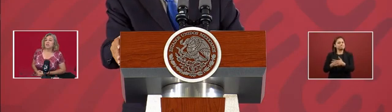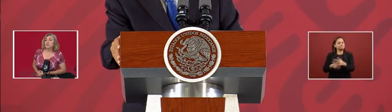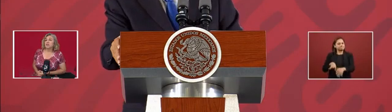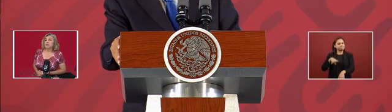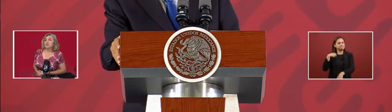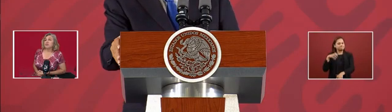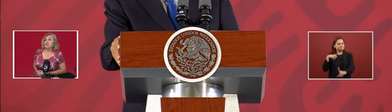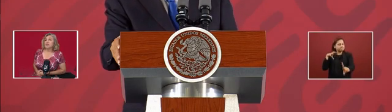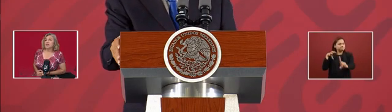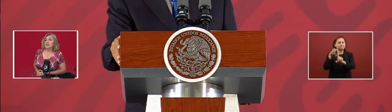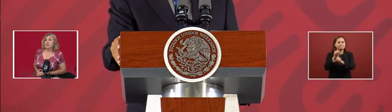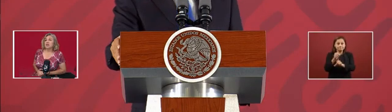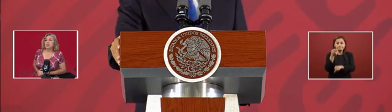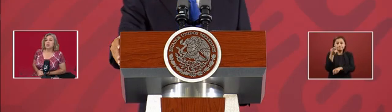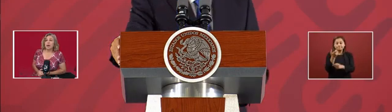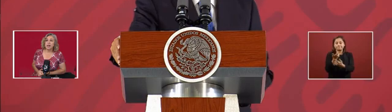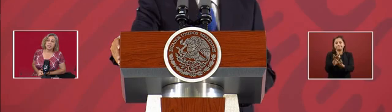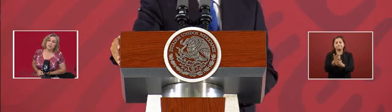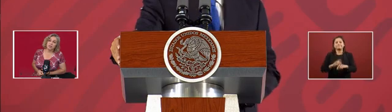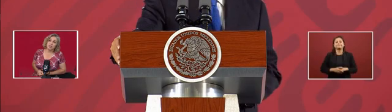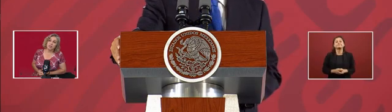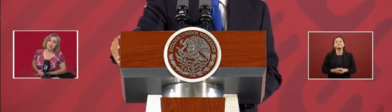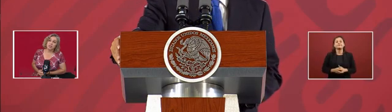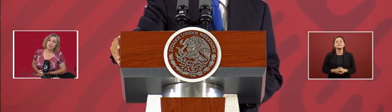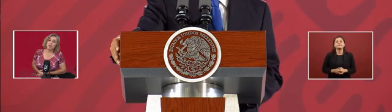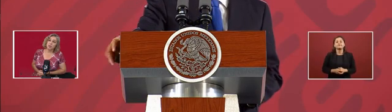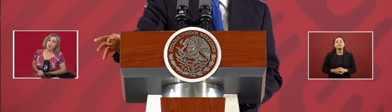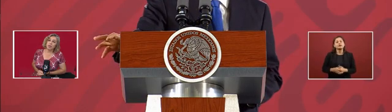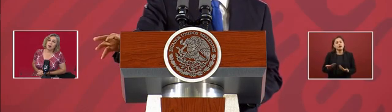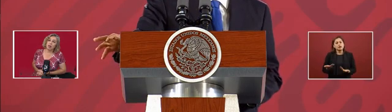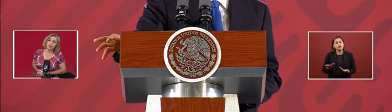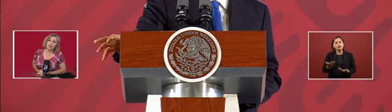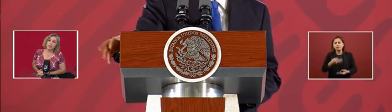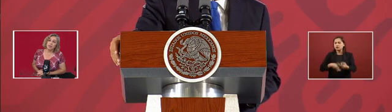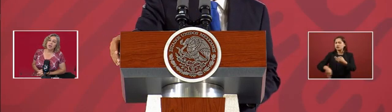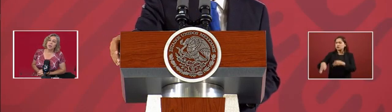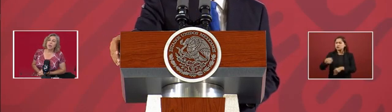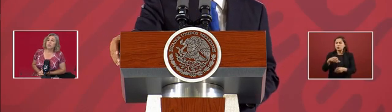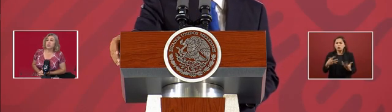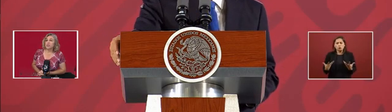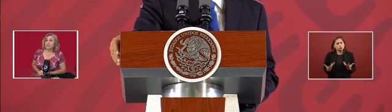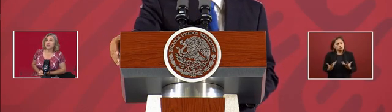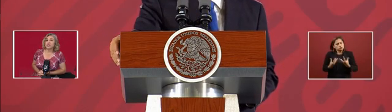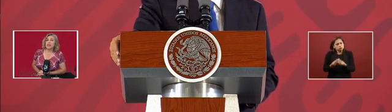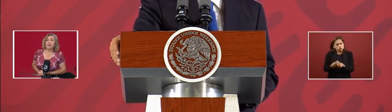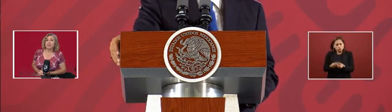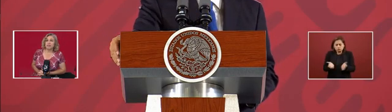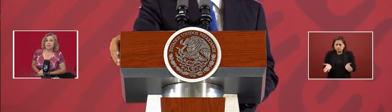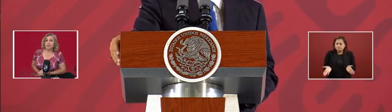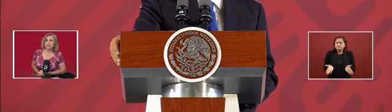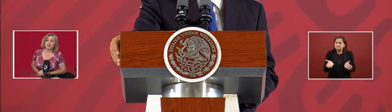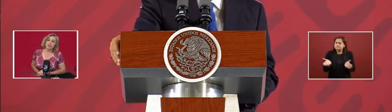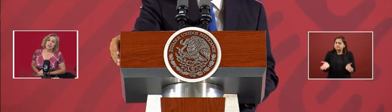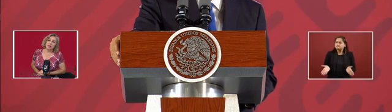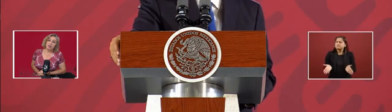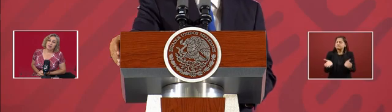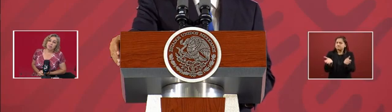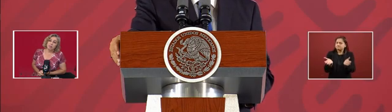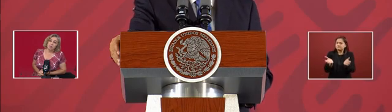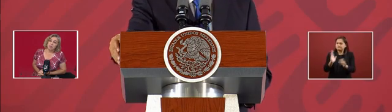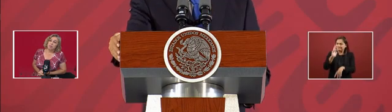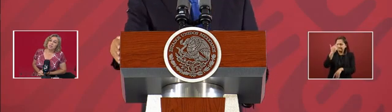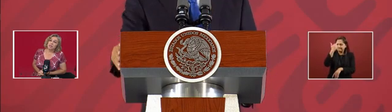to the top, but it could also be from the top to the bottom. It would be an important el advance que se